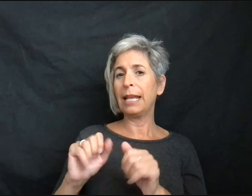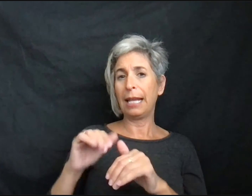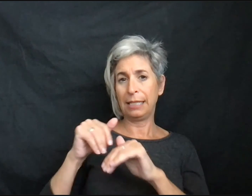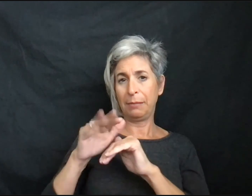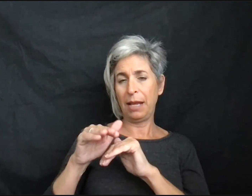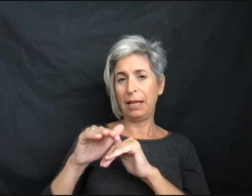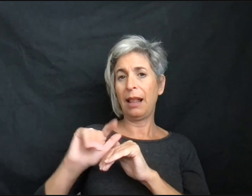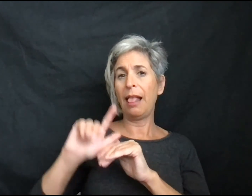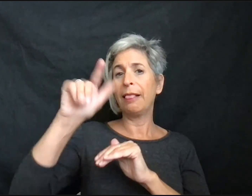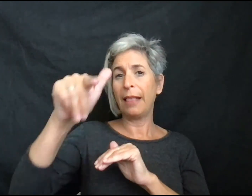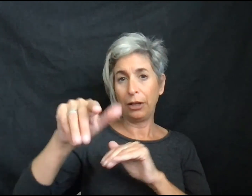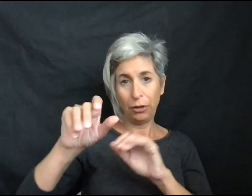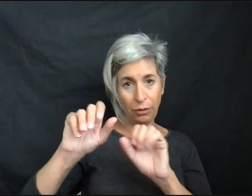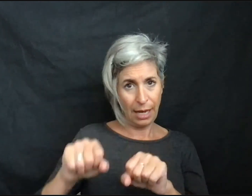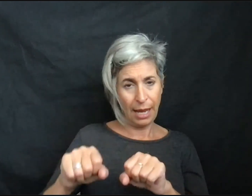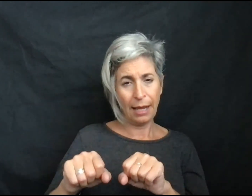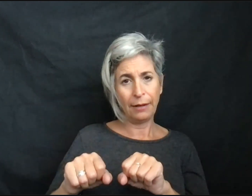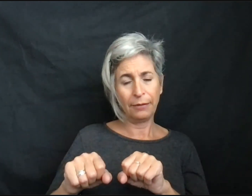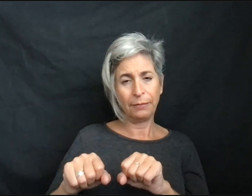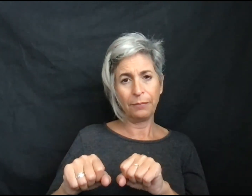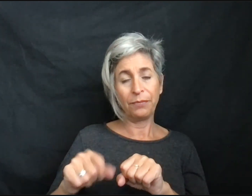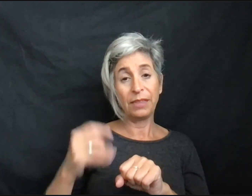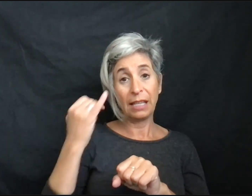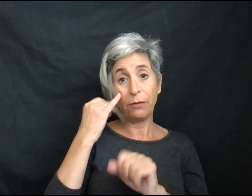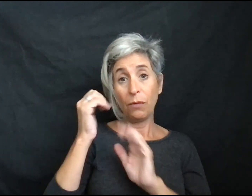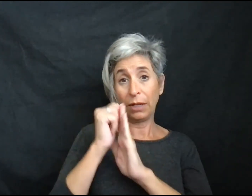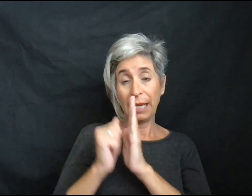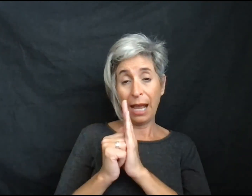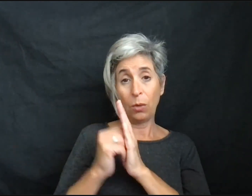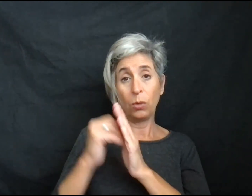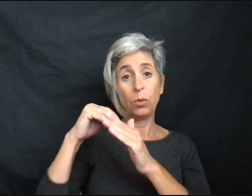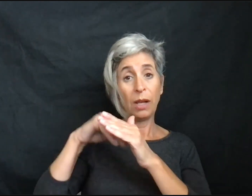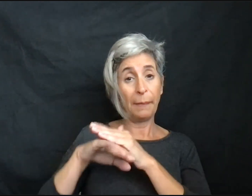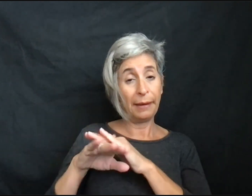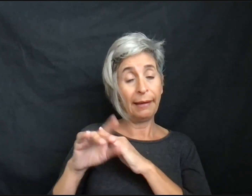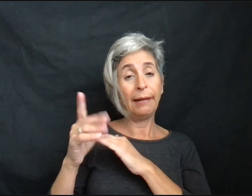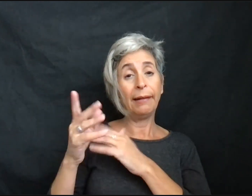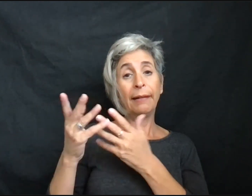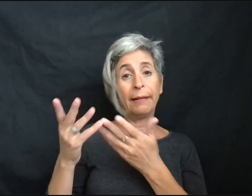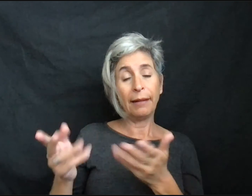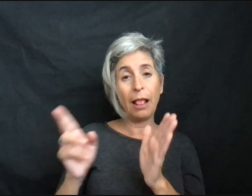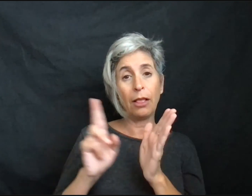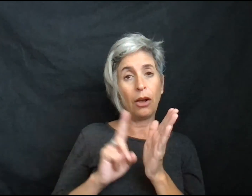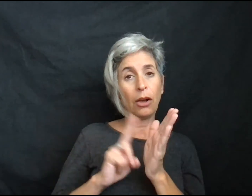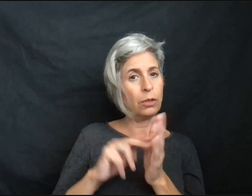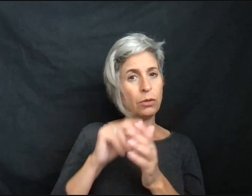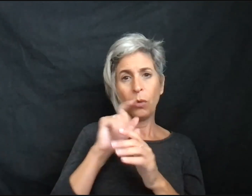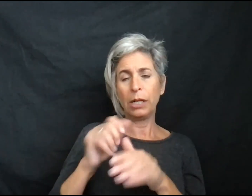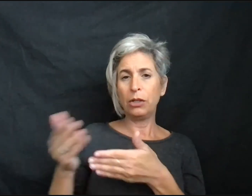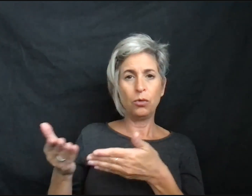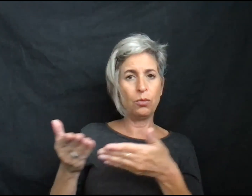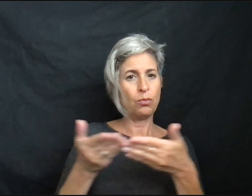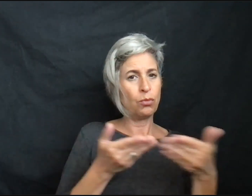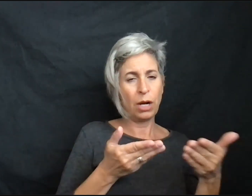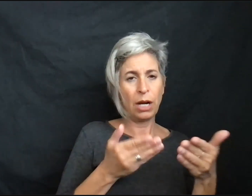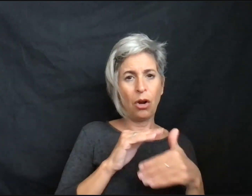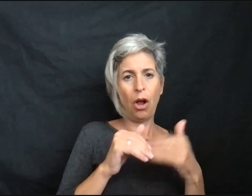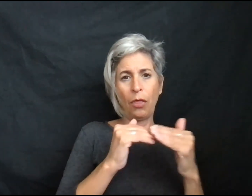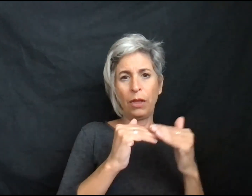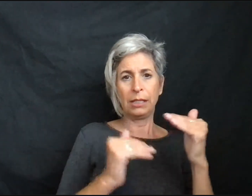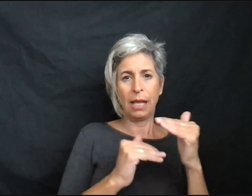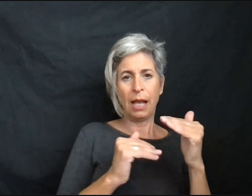And as long as you have an account, you come in. you don't need to bring in all that subcontractor information